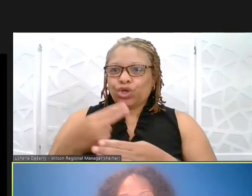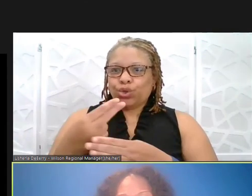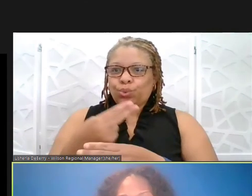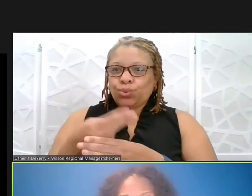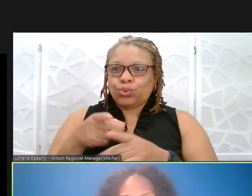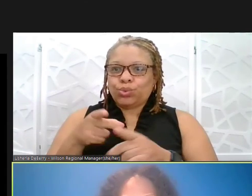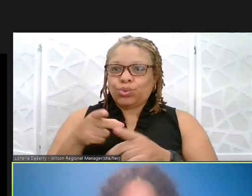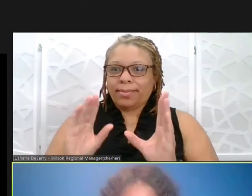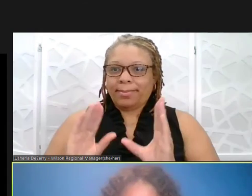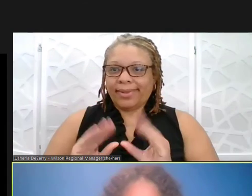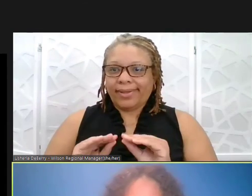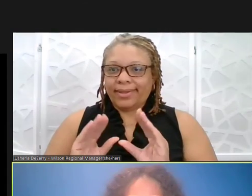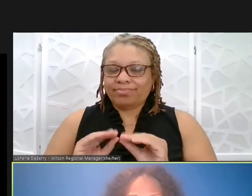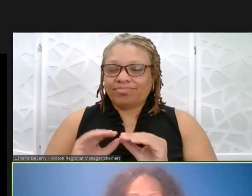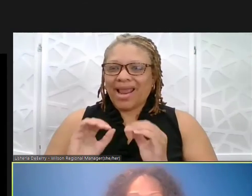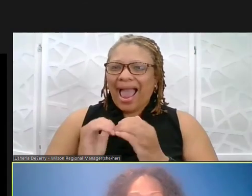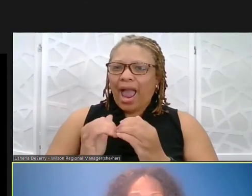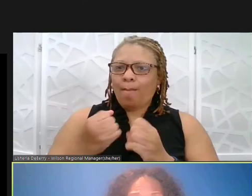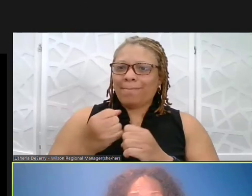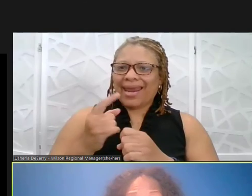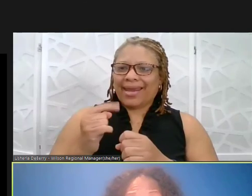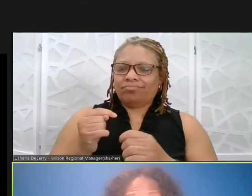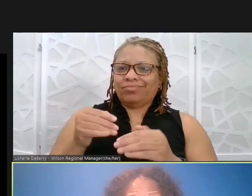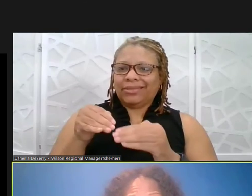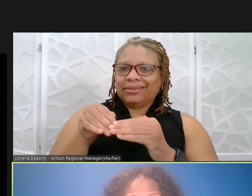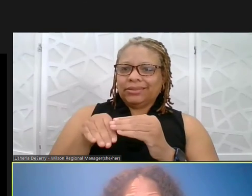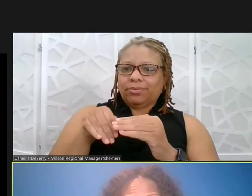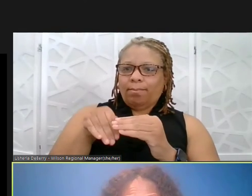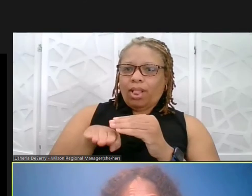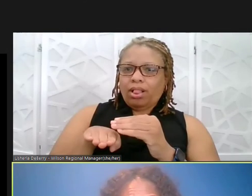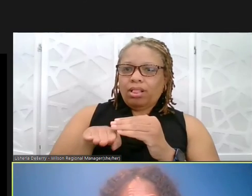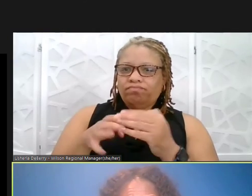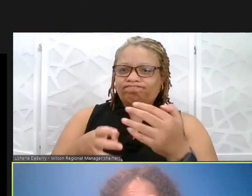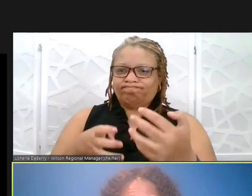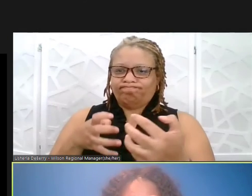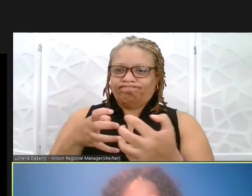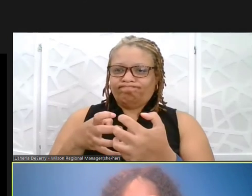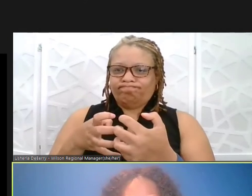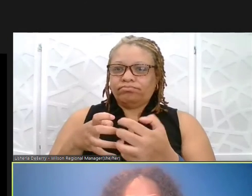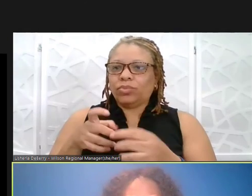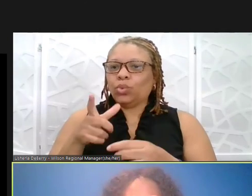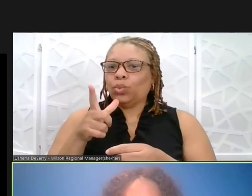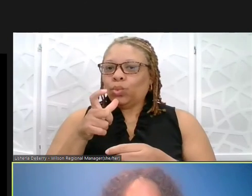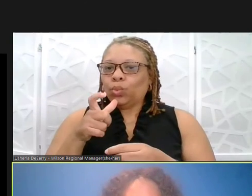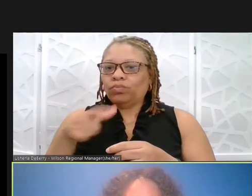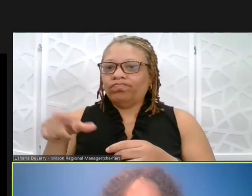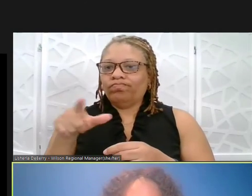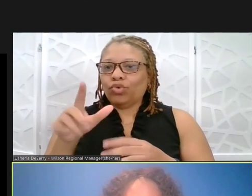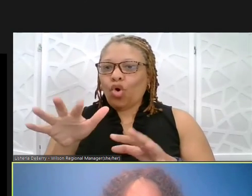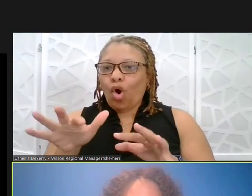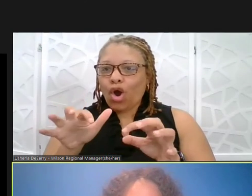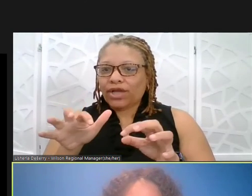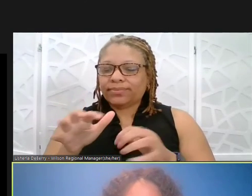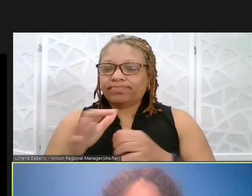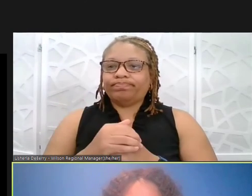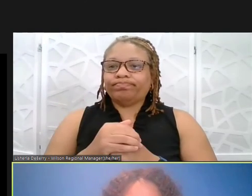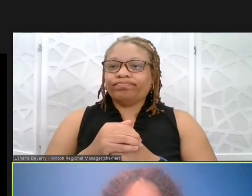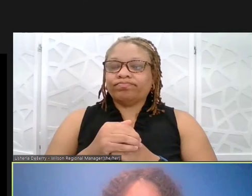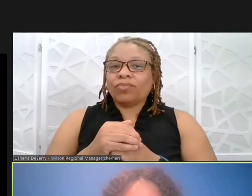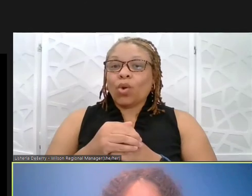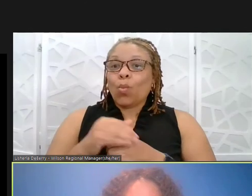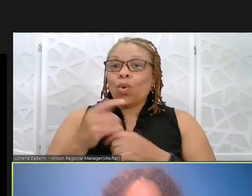Related to PowerPoint presentations or materials that we may use in a meeting, how do you make those things